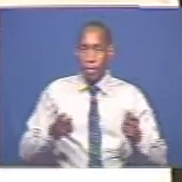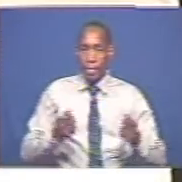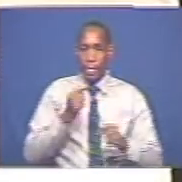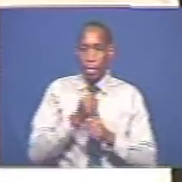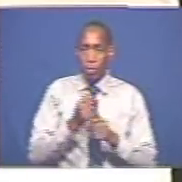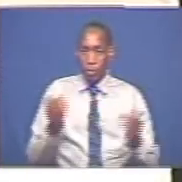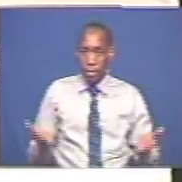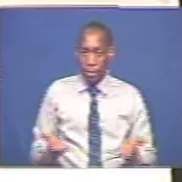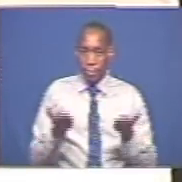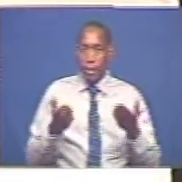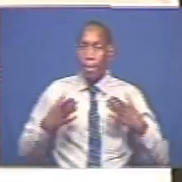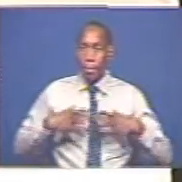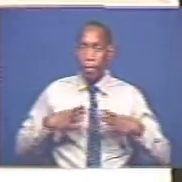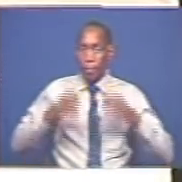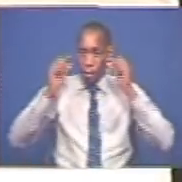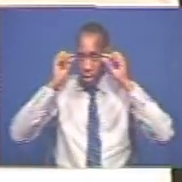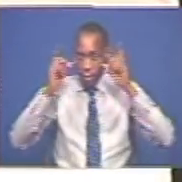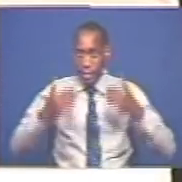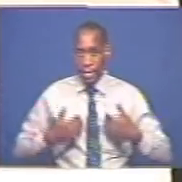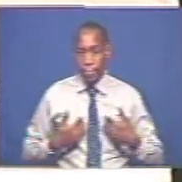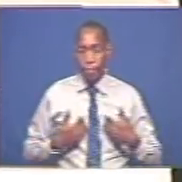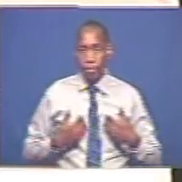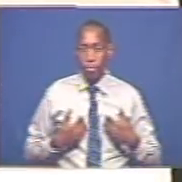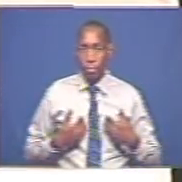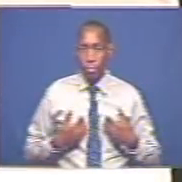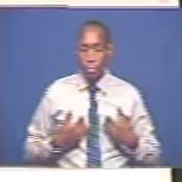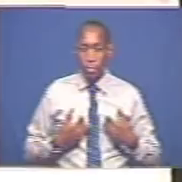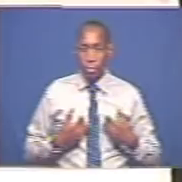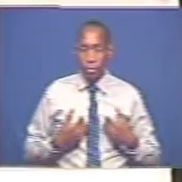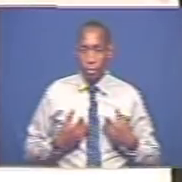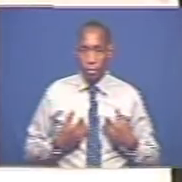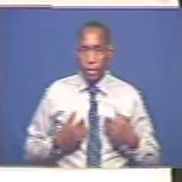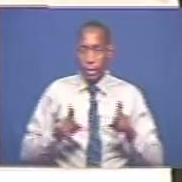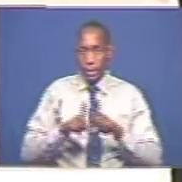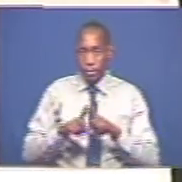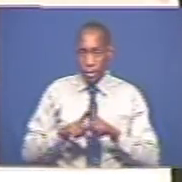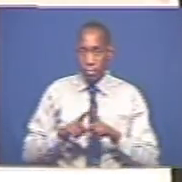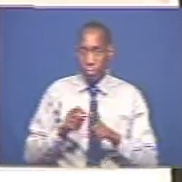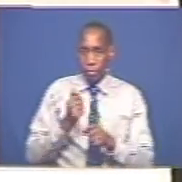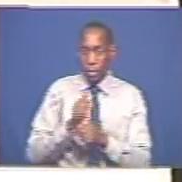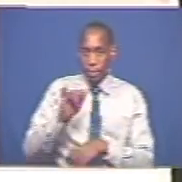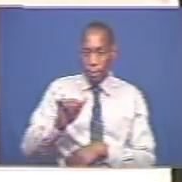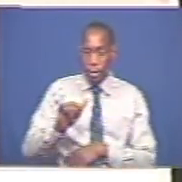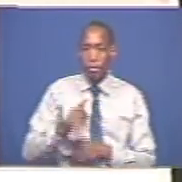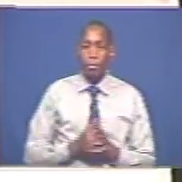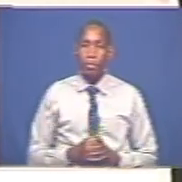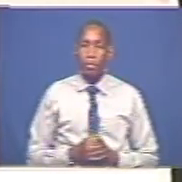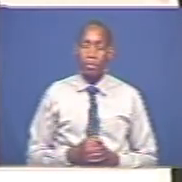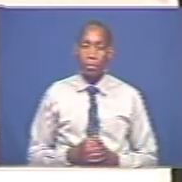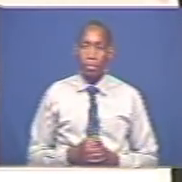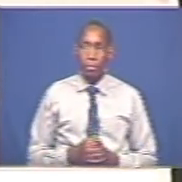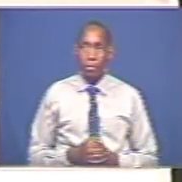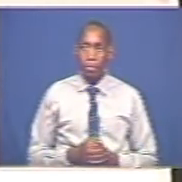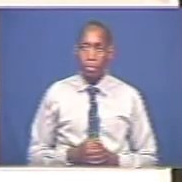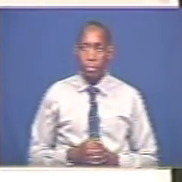these things and making people to be aware that there's this thing that is happening, like you're doing, and I think this is a way we can bring the issues on the table and discuss